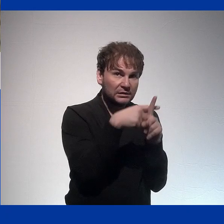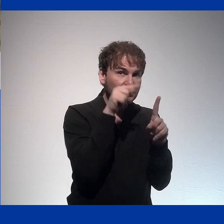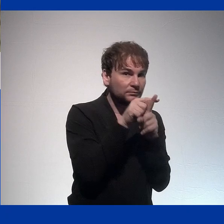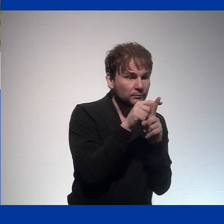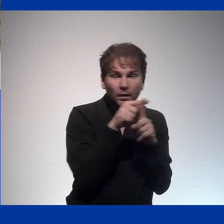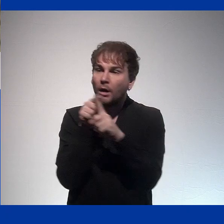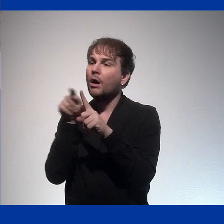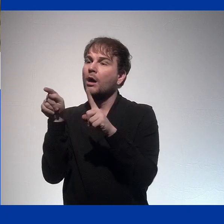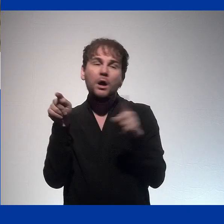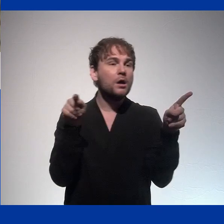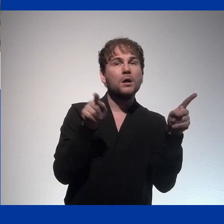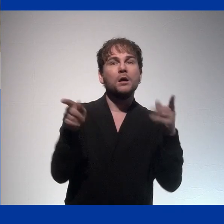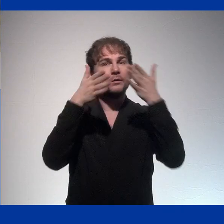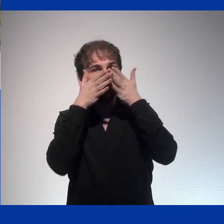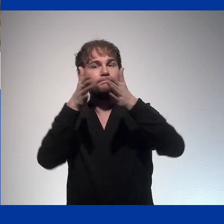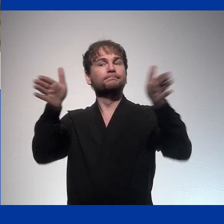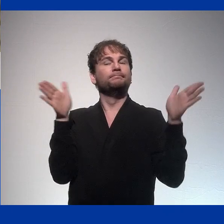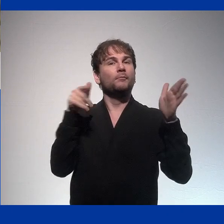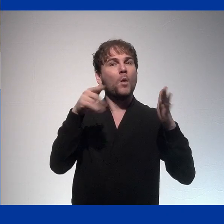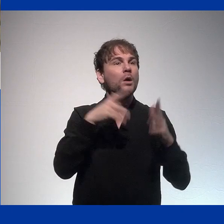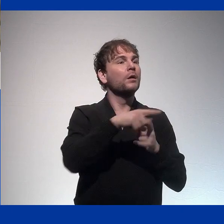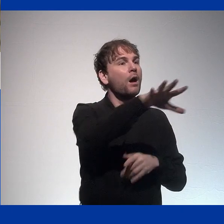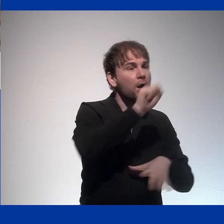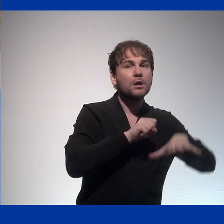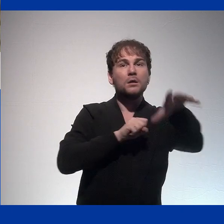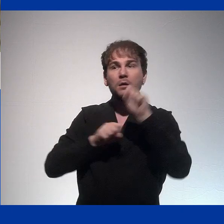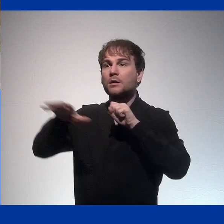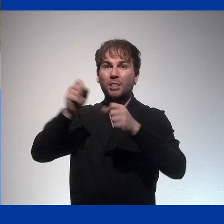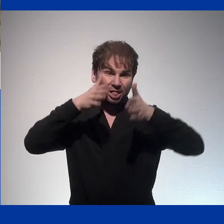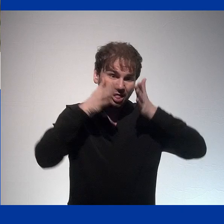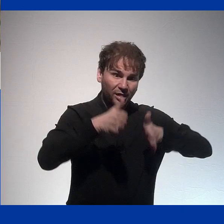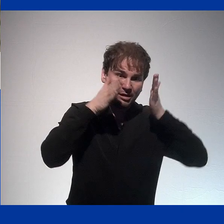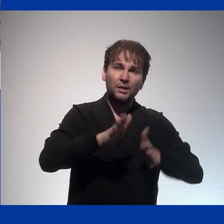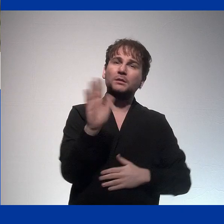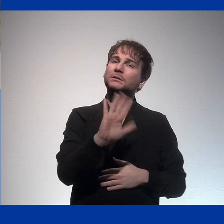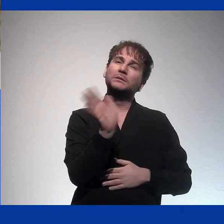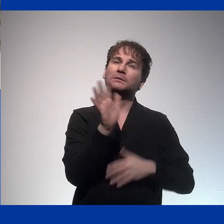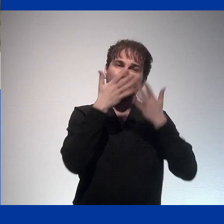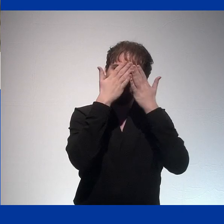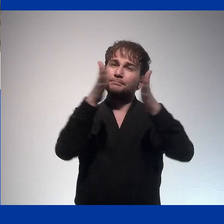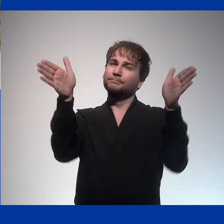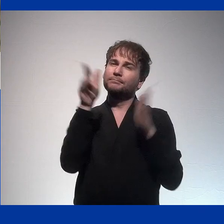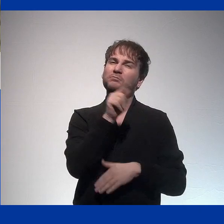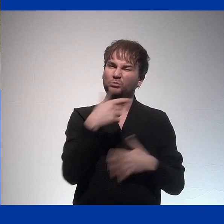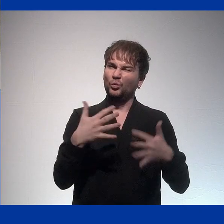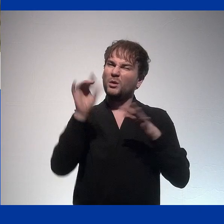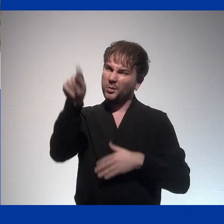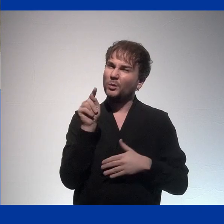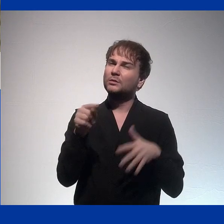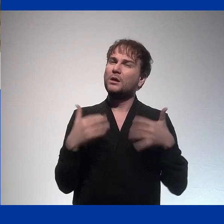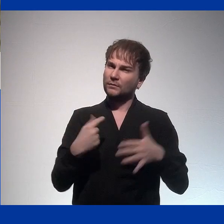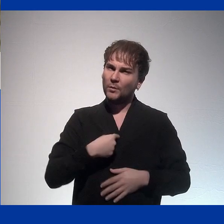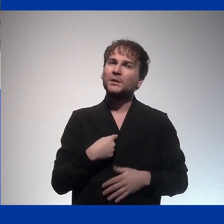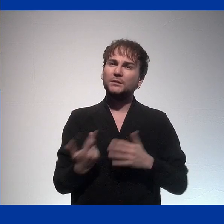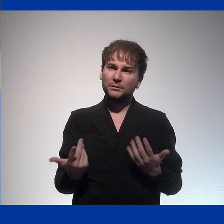reach outside of this bubble. Because I really hope one day, like in a couple of years, I will be able to say I'm a youth